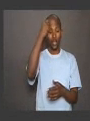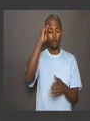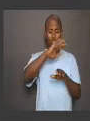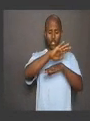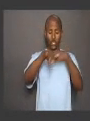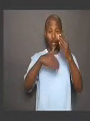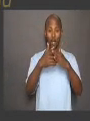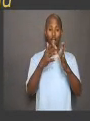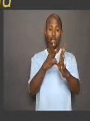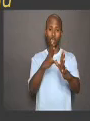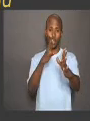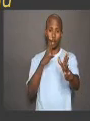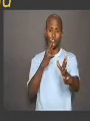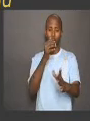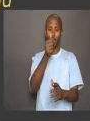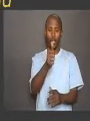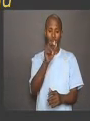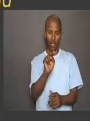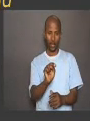term AN.